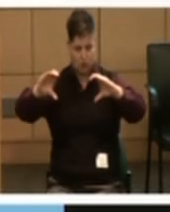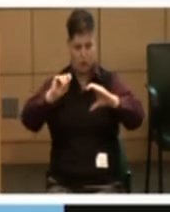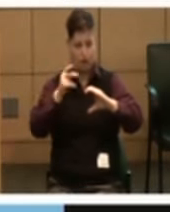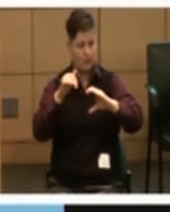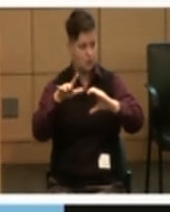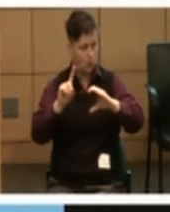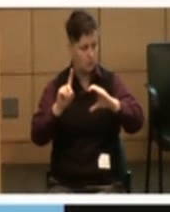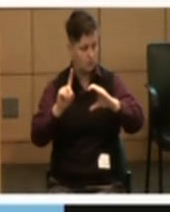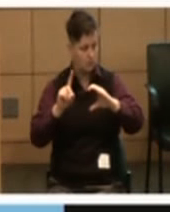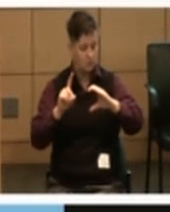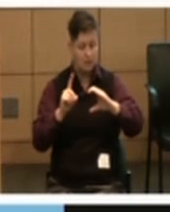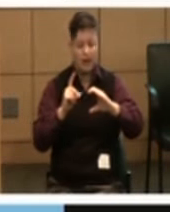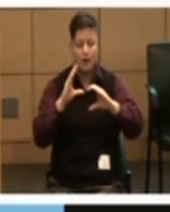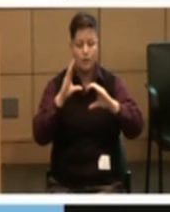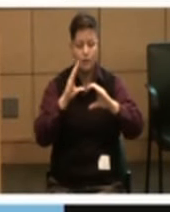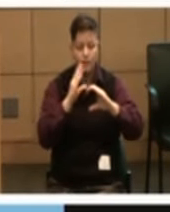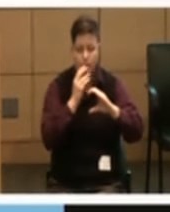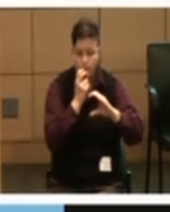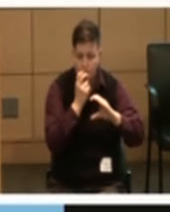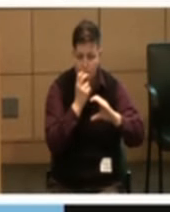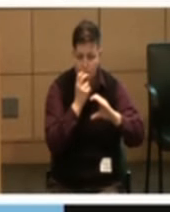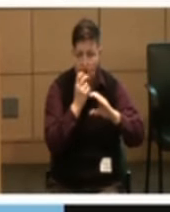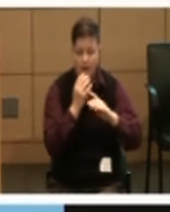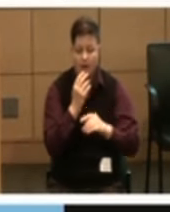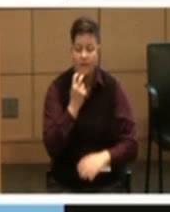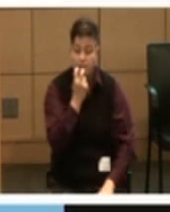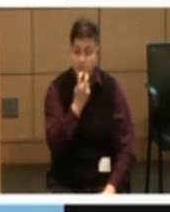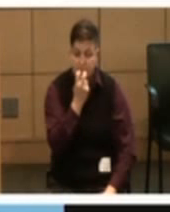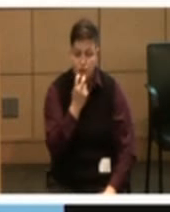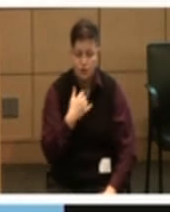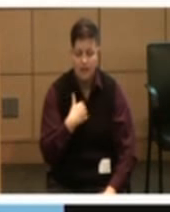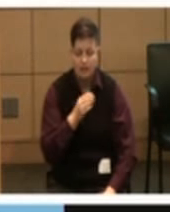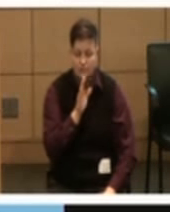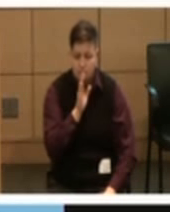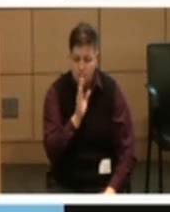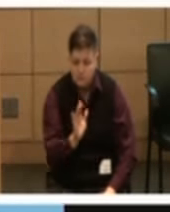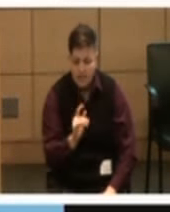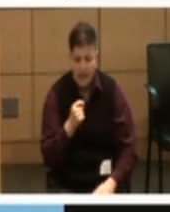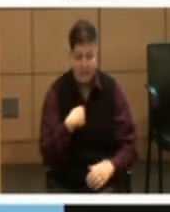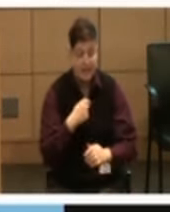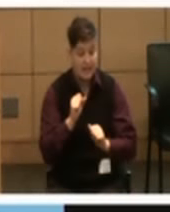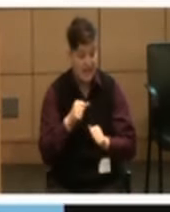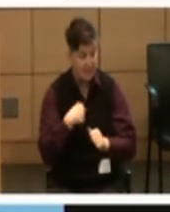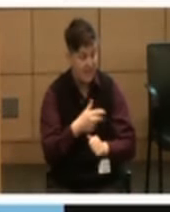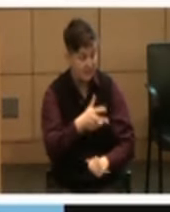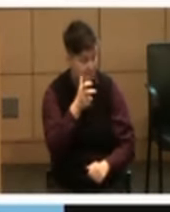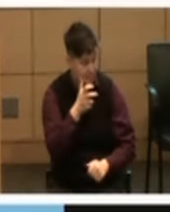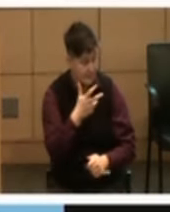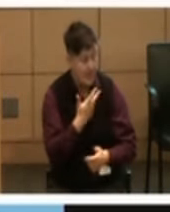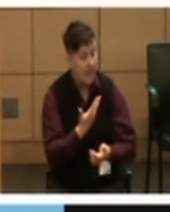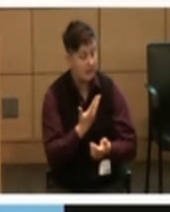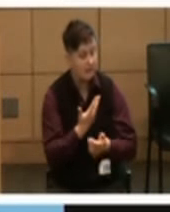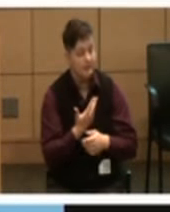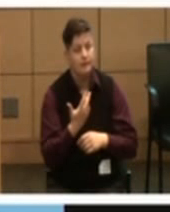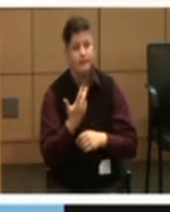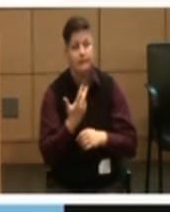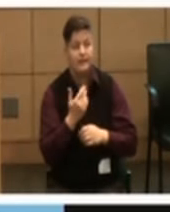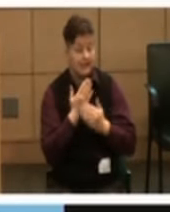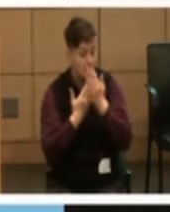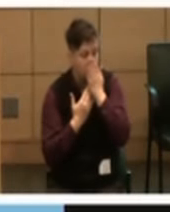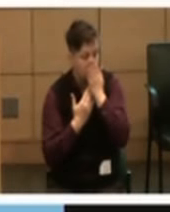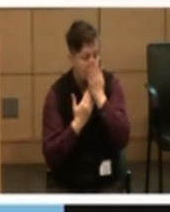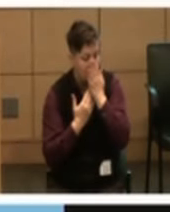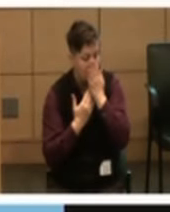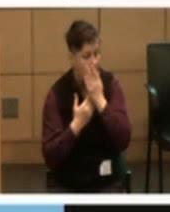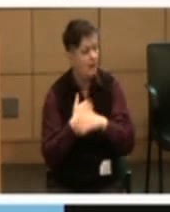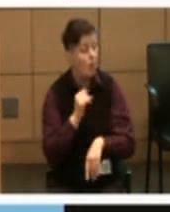how soft a speech signal can be for the child to repeat back a word. So they might say baseball, hot dog, airplane, and